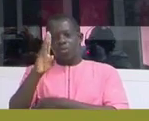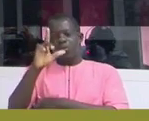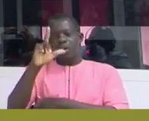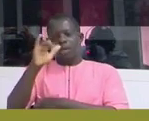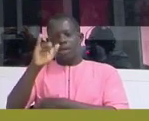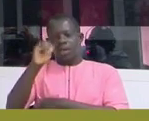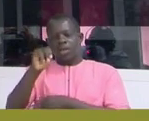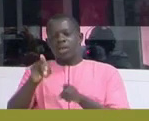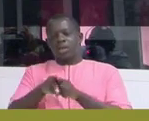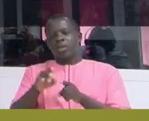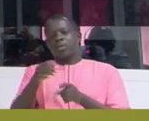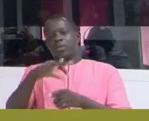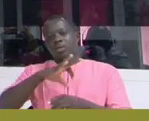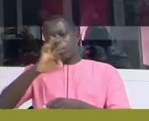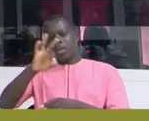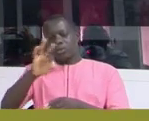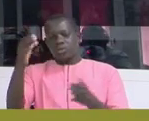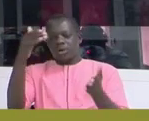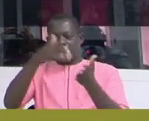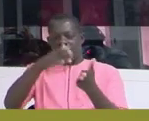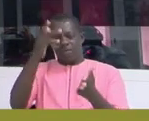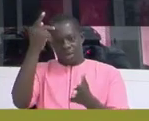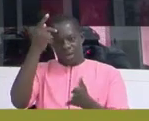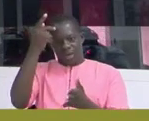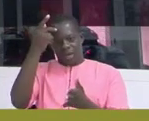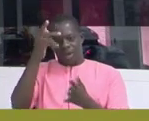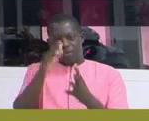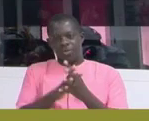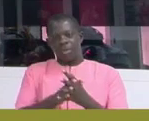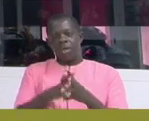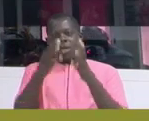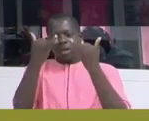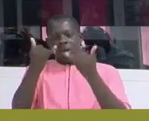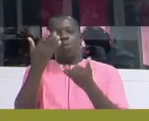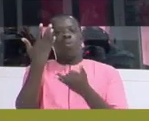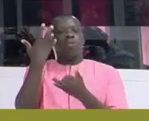with transported these two trips to Canada.